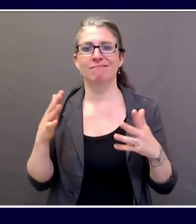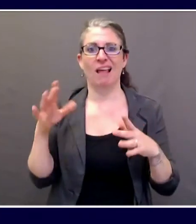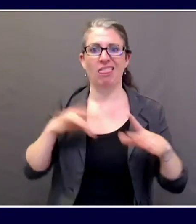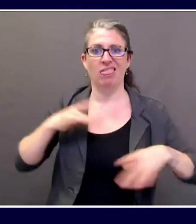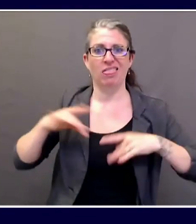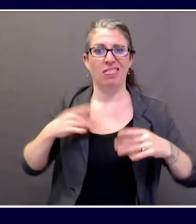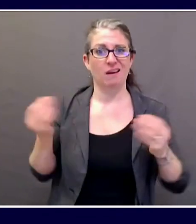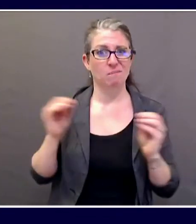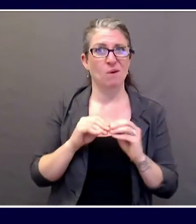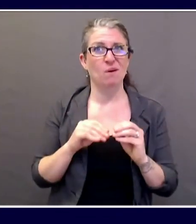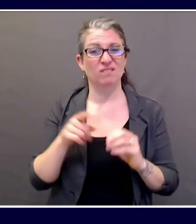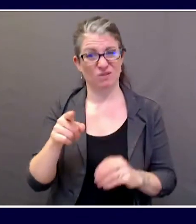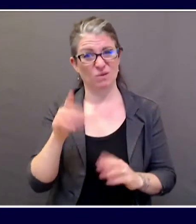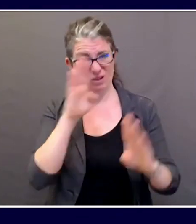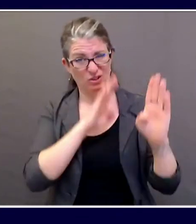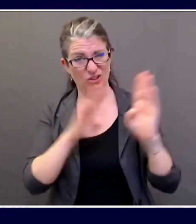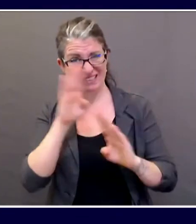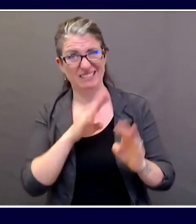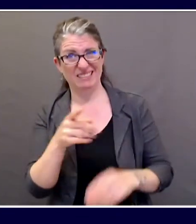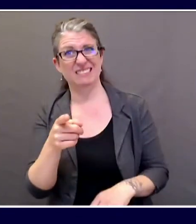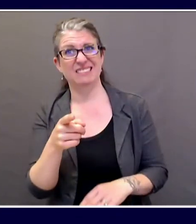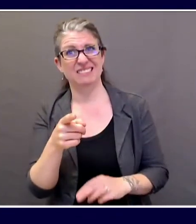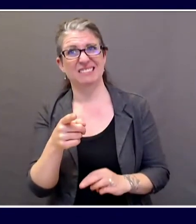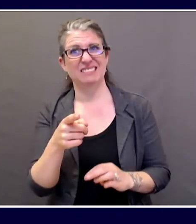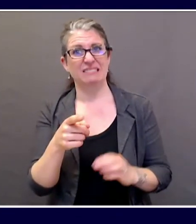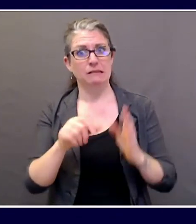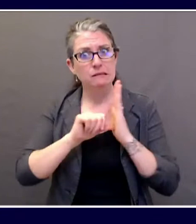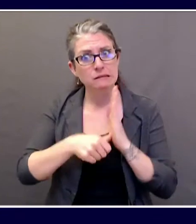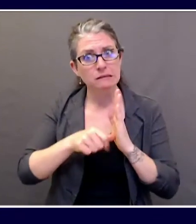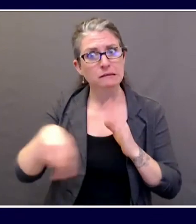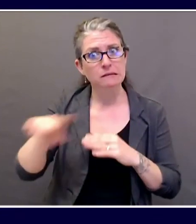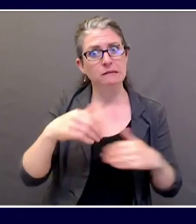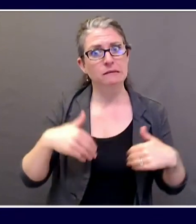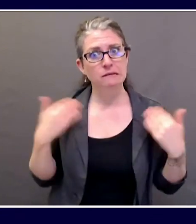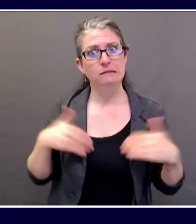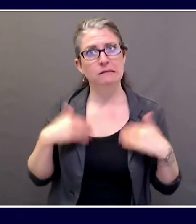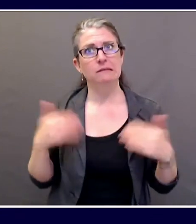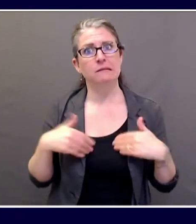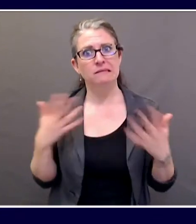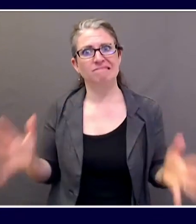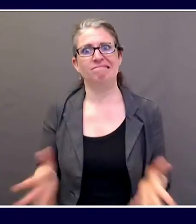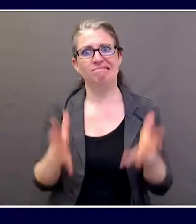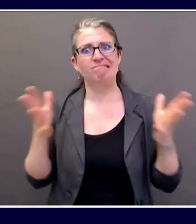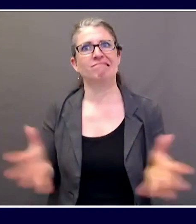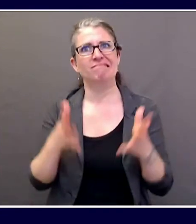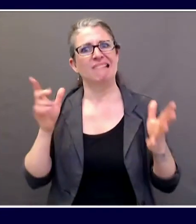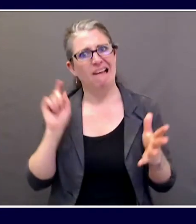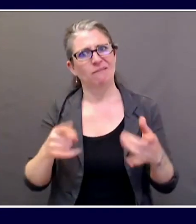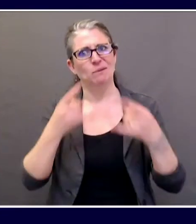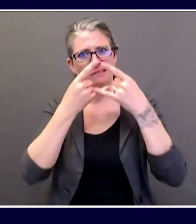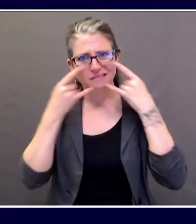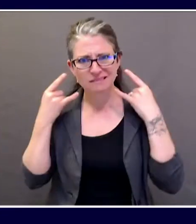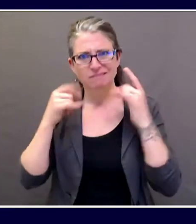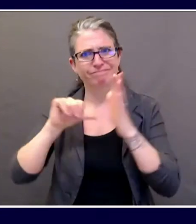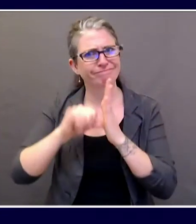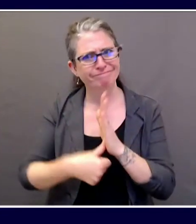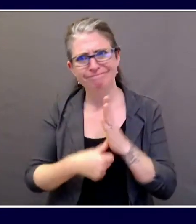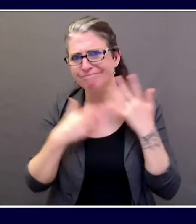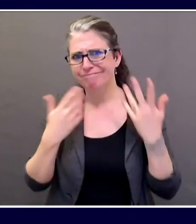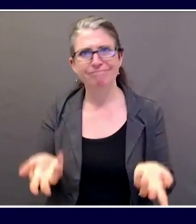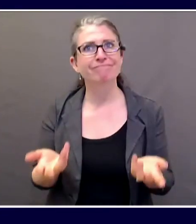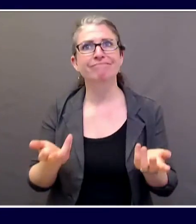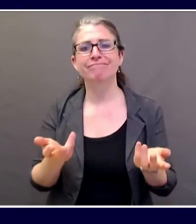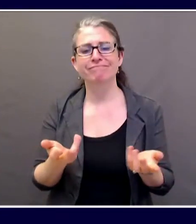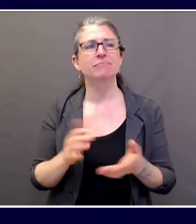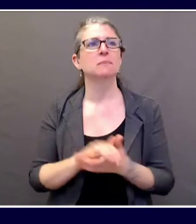that this is still something that that needs to happen? I think there's a cause and effect relationship there.